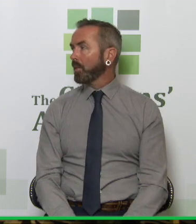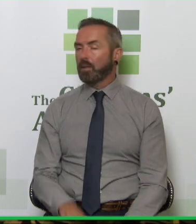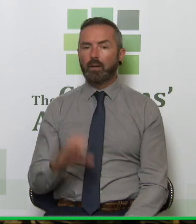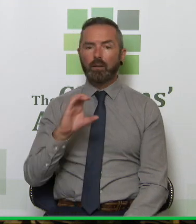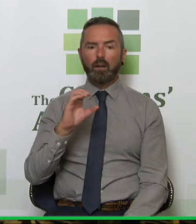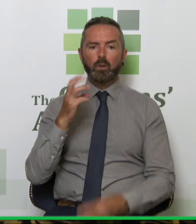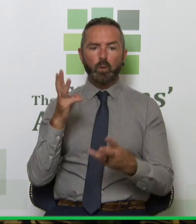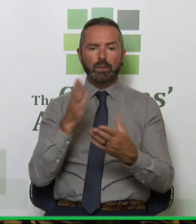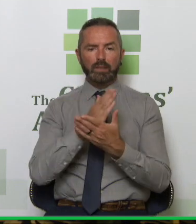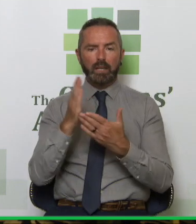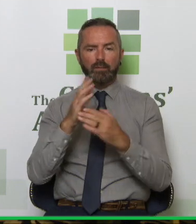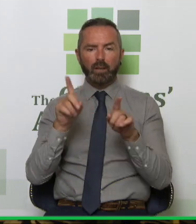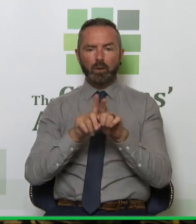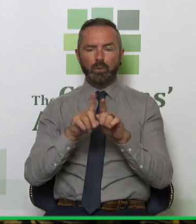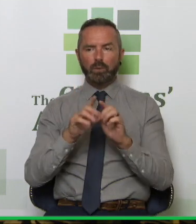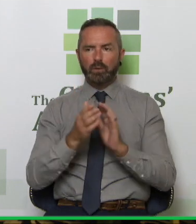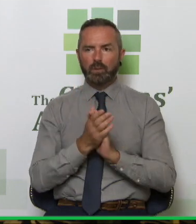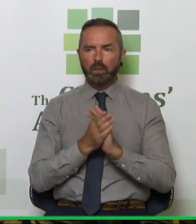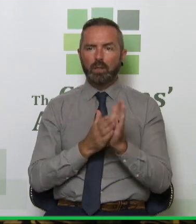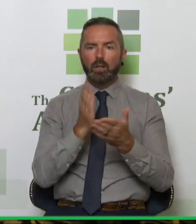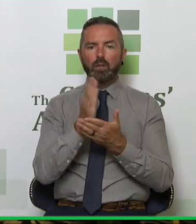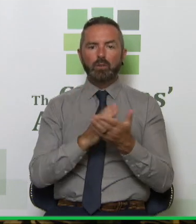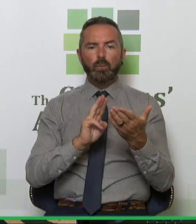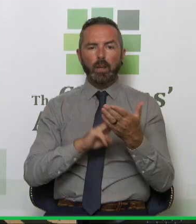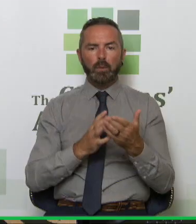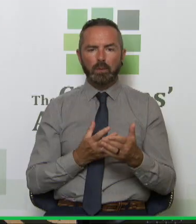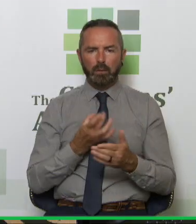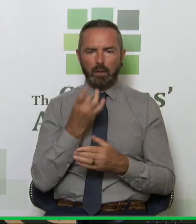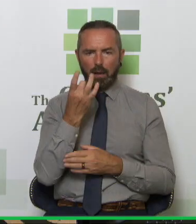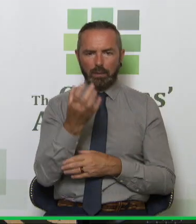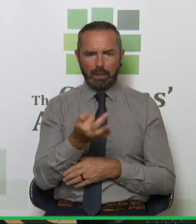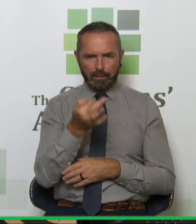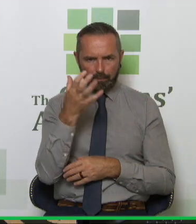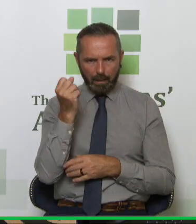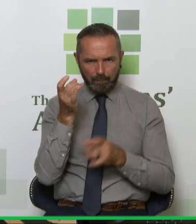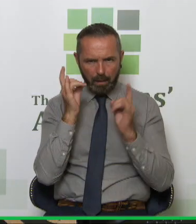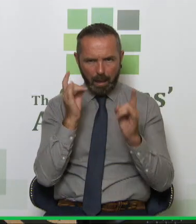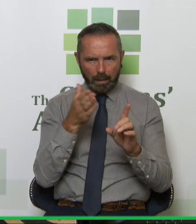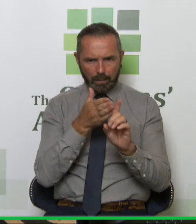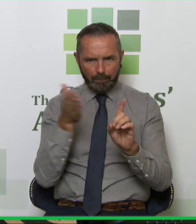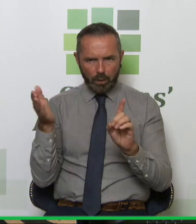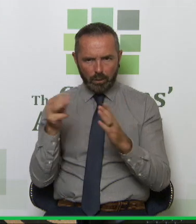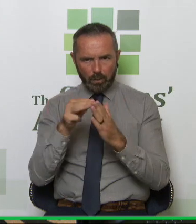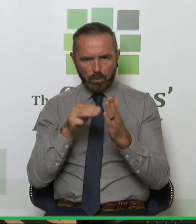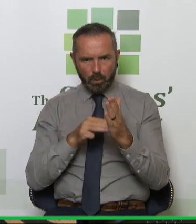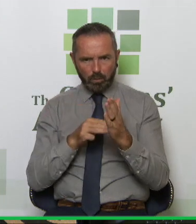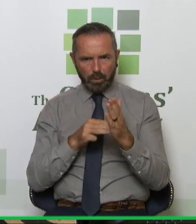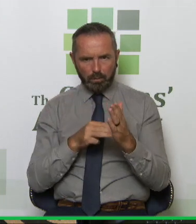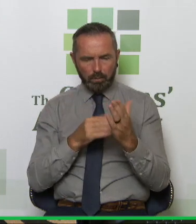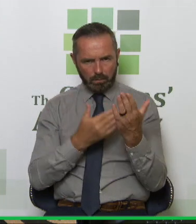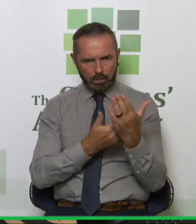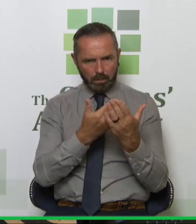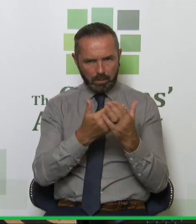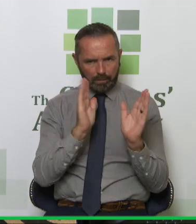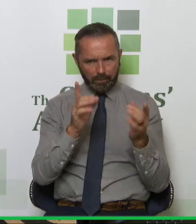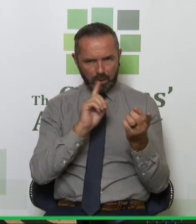at the last meeting. Some members asked, well, if there's a health diversion programme that is legislation is planned